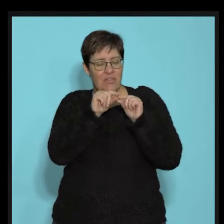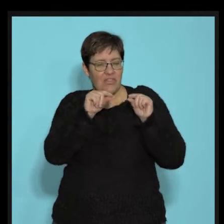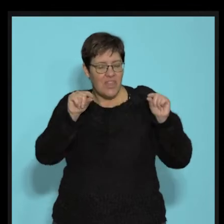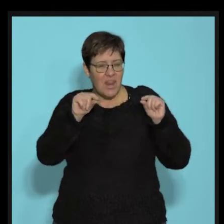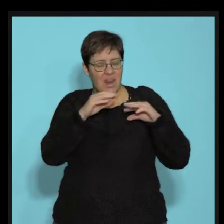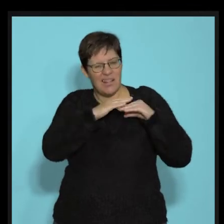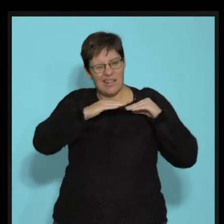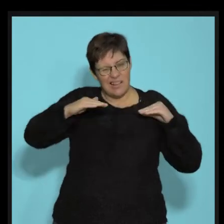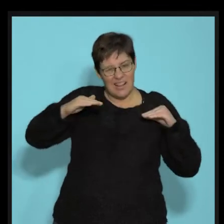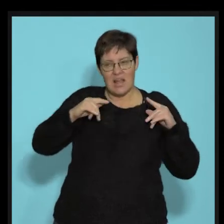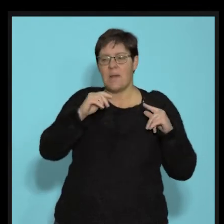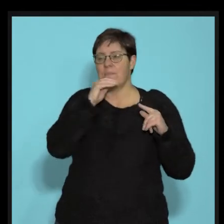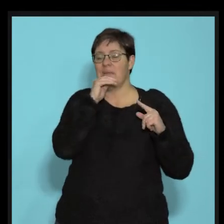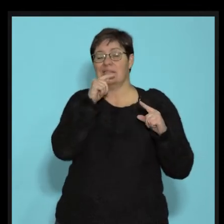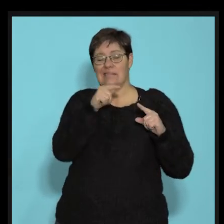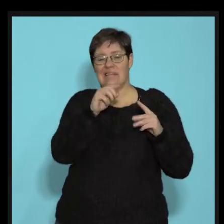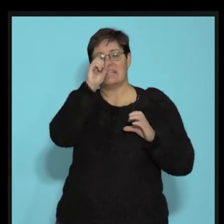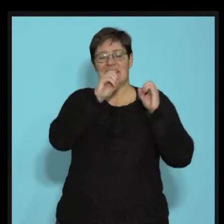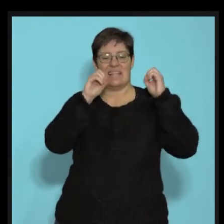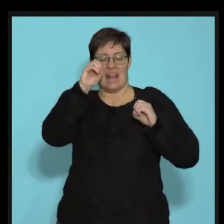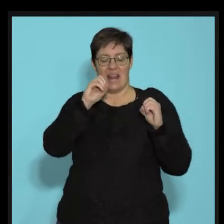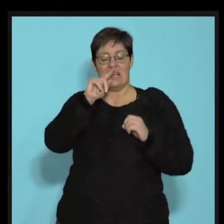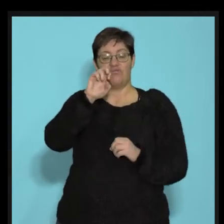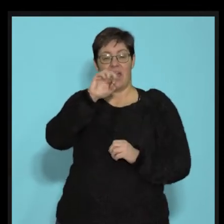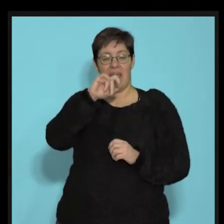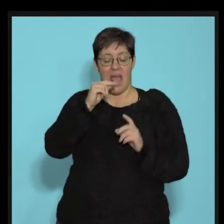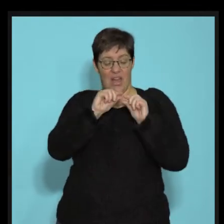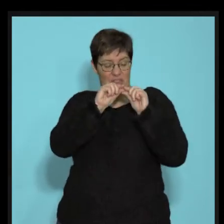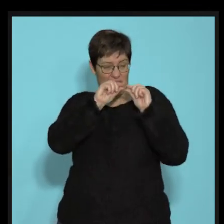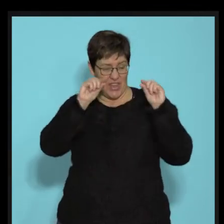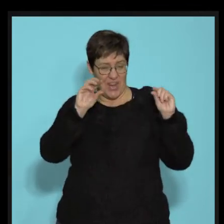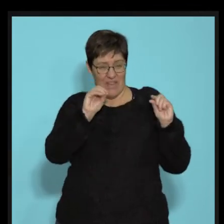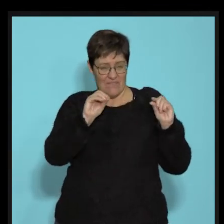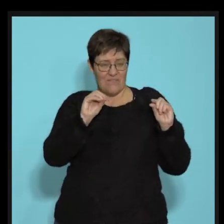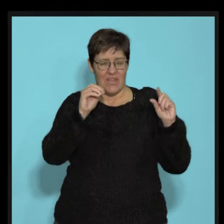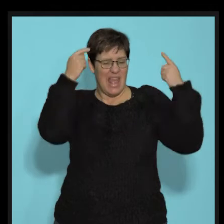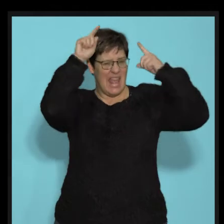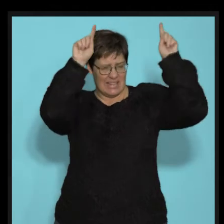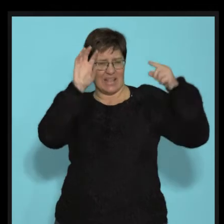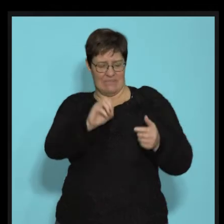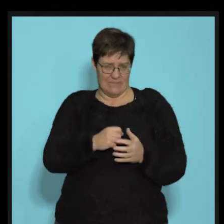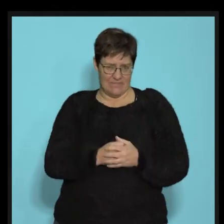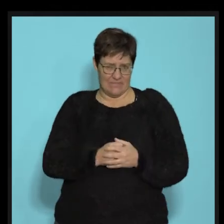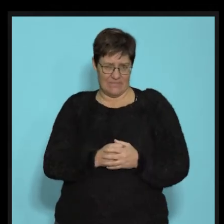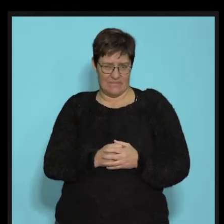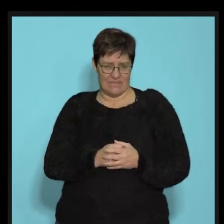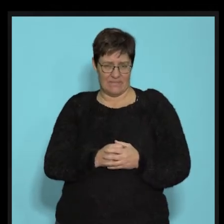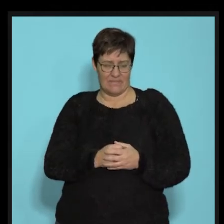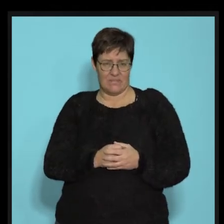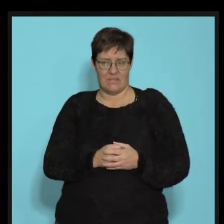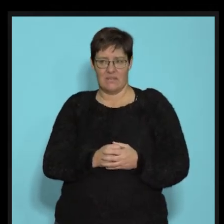means that here the cells, the trachea, are very thin. It's an insect. It cannot have really, all